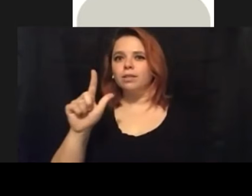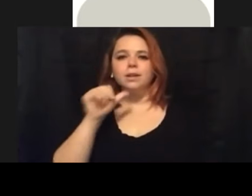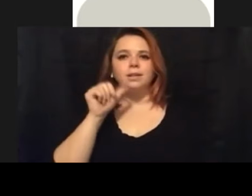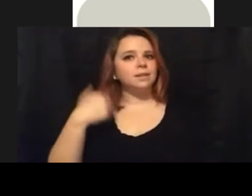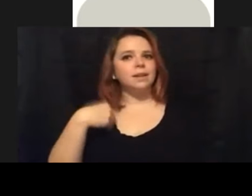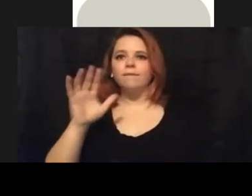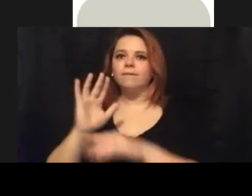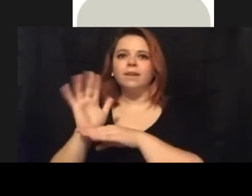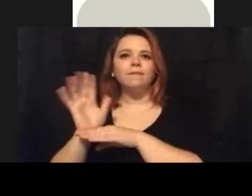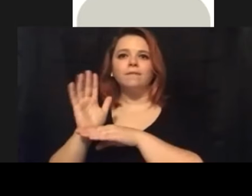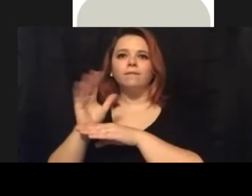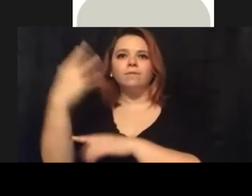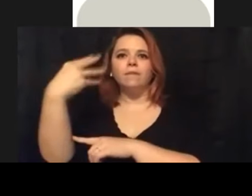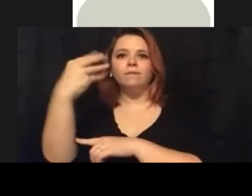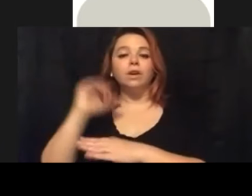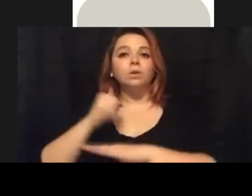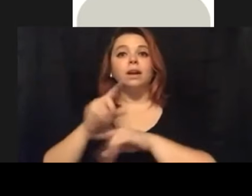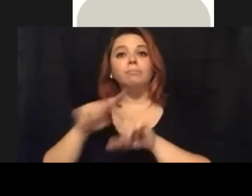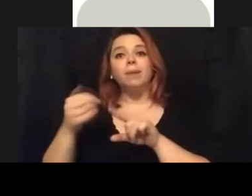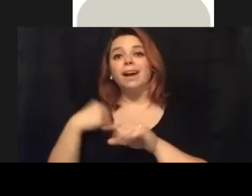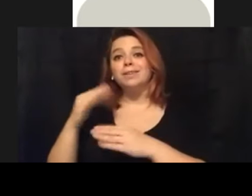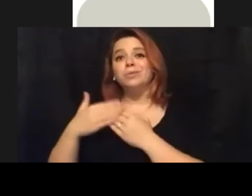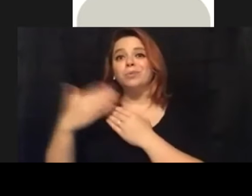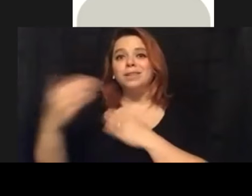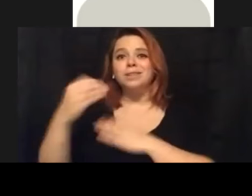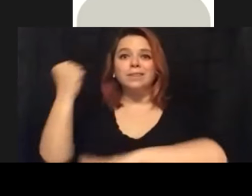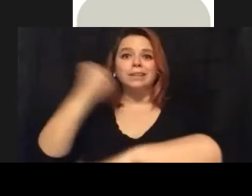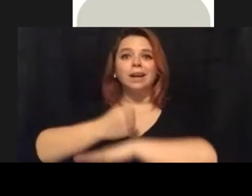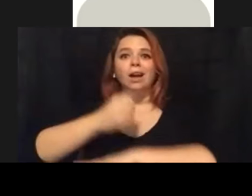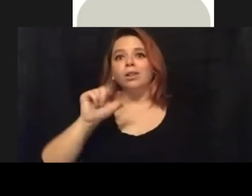for it, but it uses all the other lockdown things of,